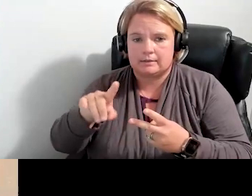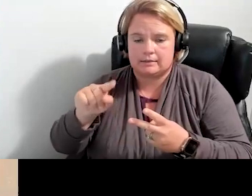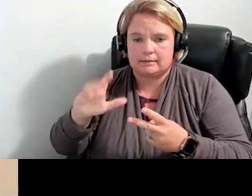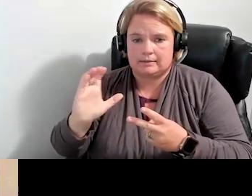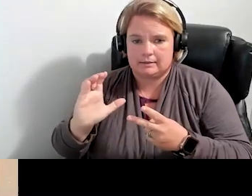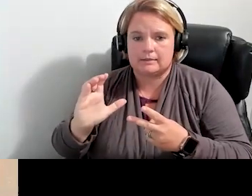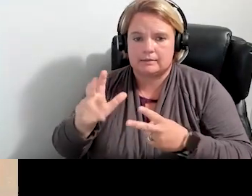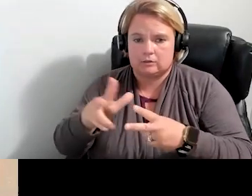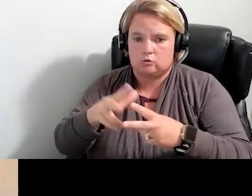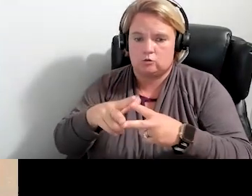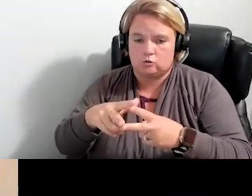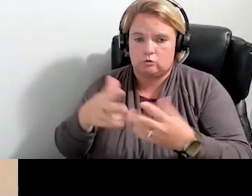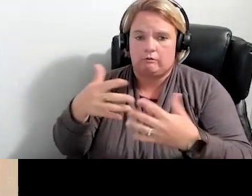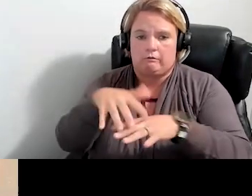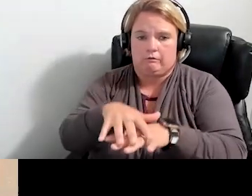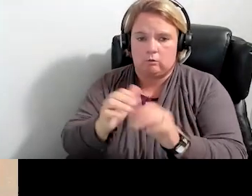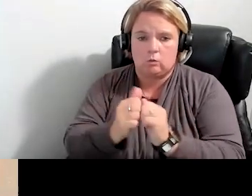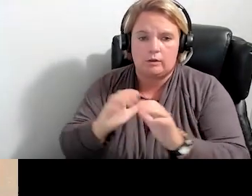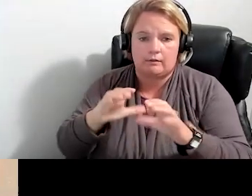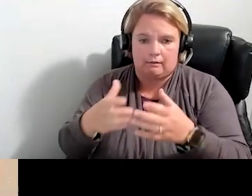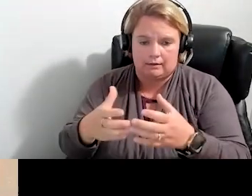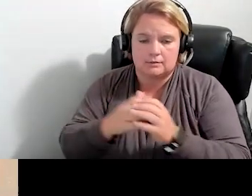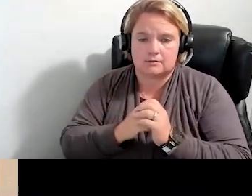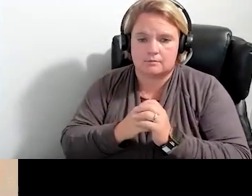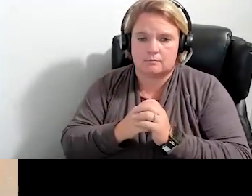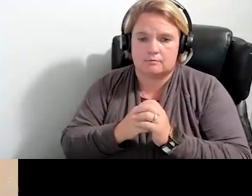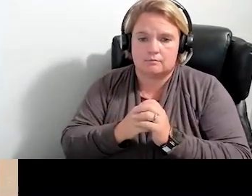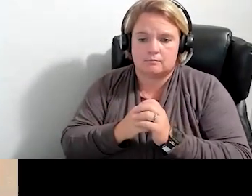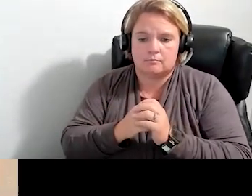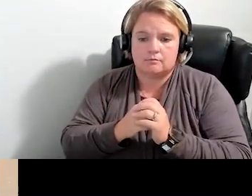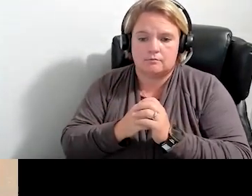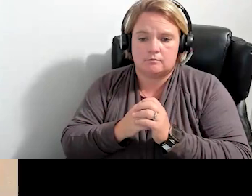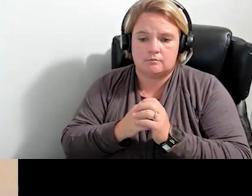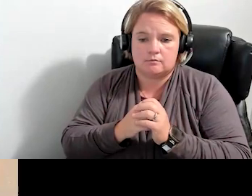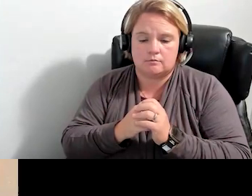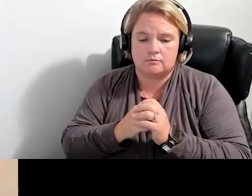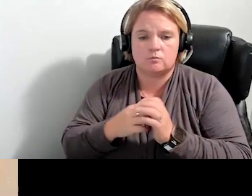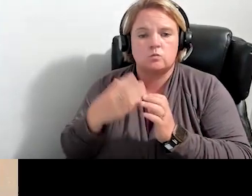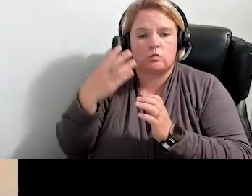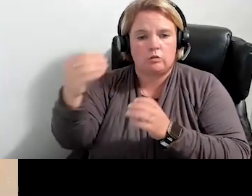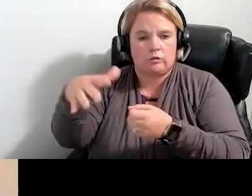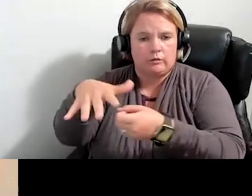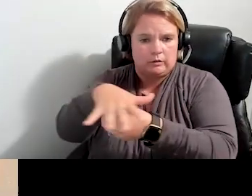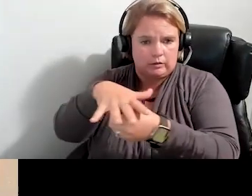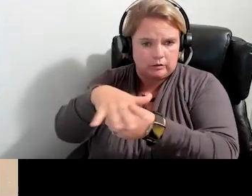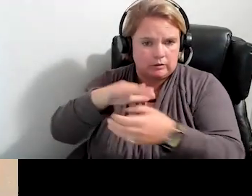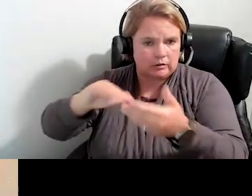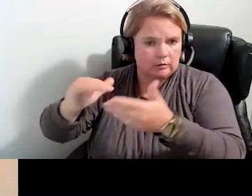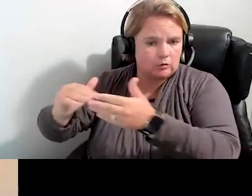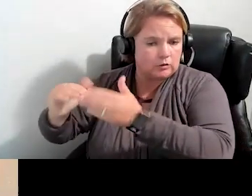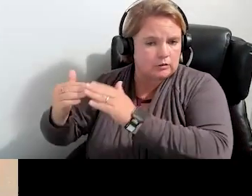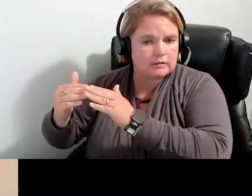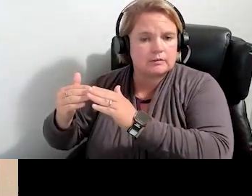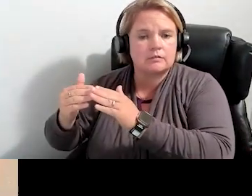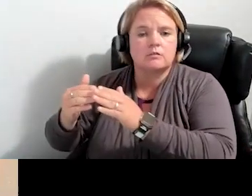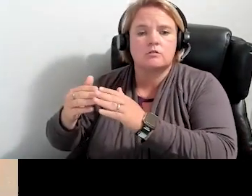our courses. We've gone out into the communities, the local communities, to help